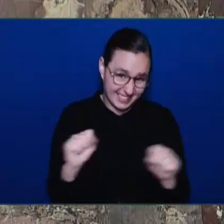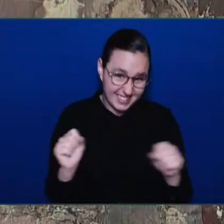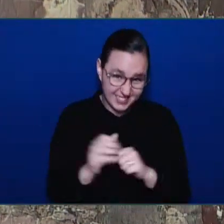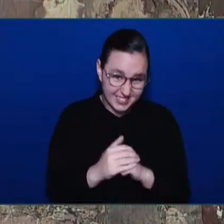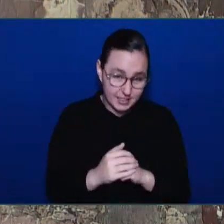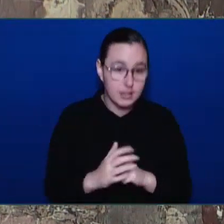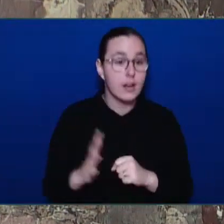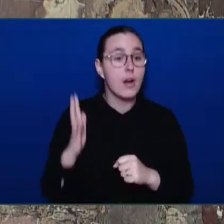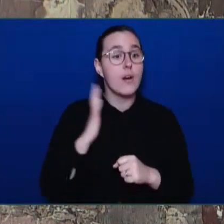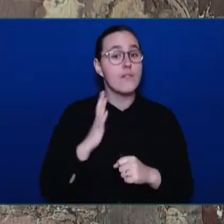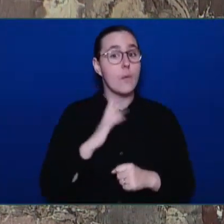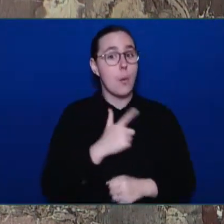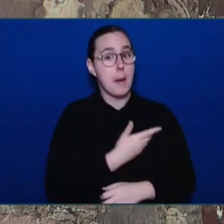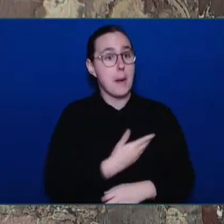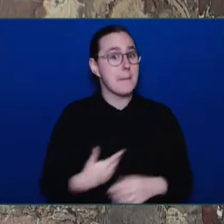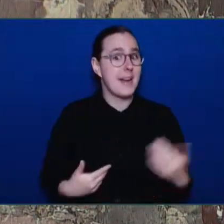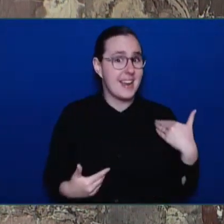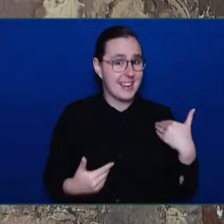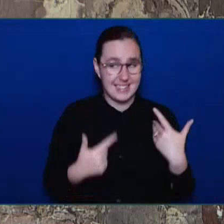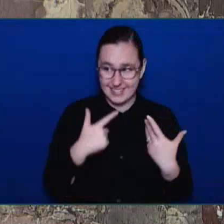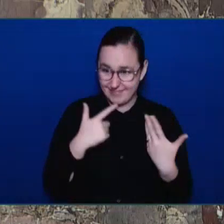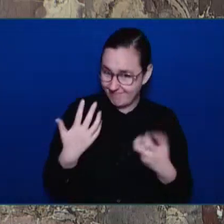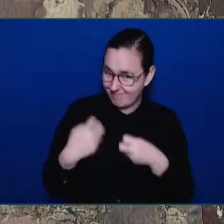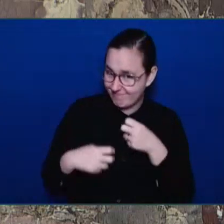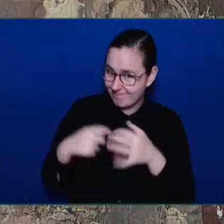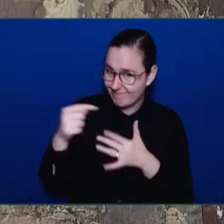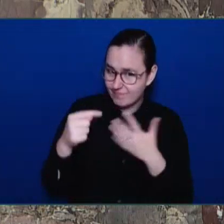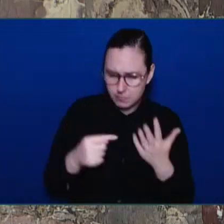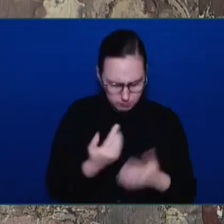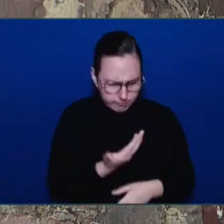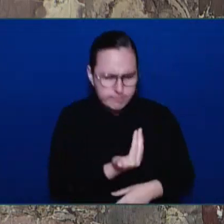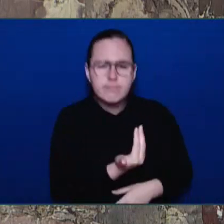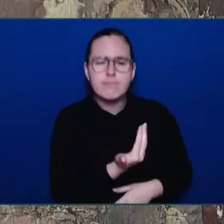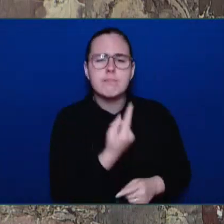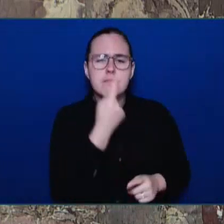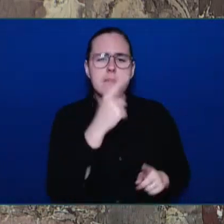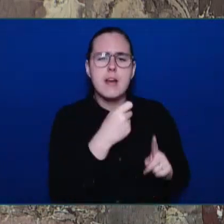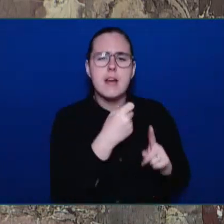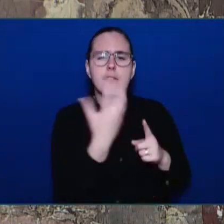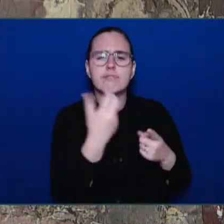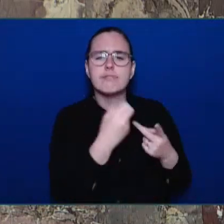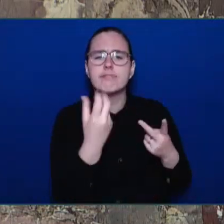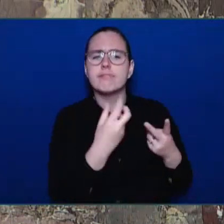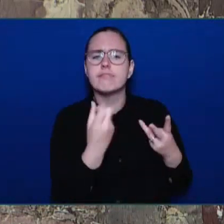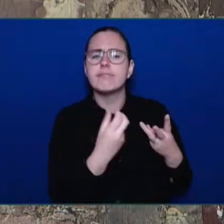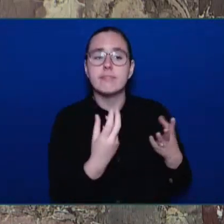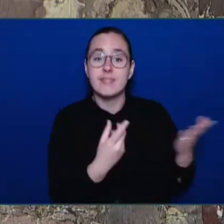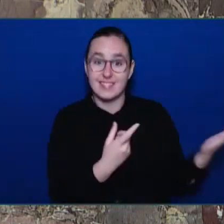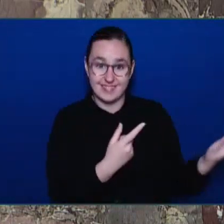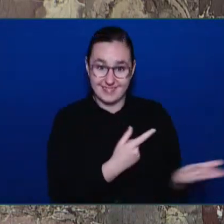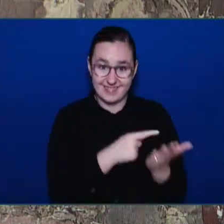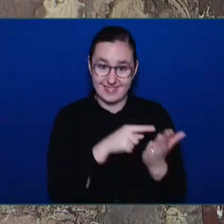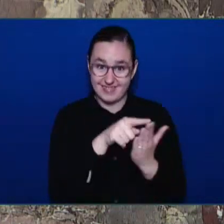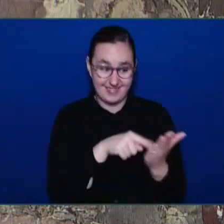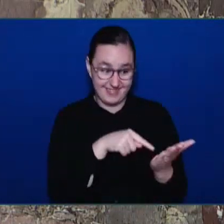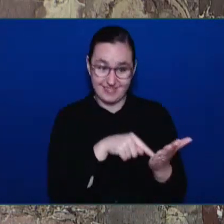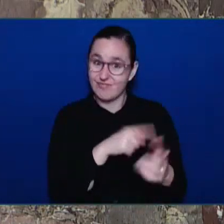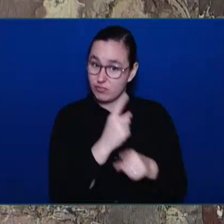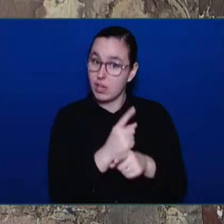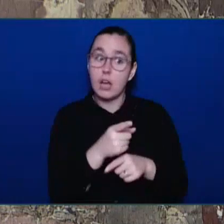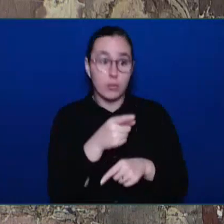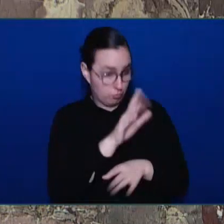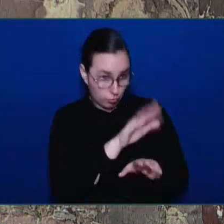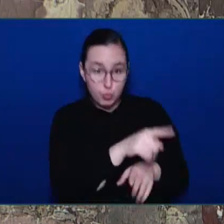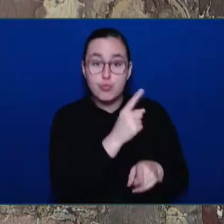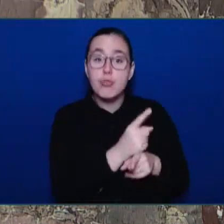details. When they did, I immediately asked for, the member's right, I asked for assistance from experts in this area, a former chief of police, an expert